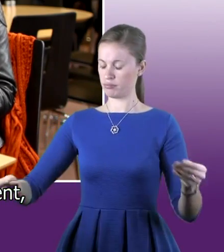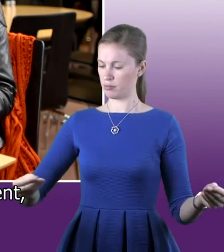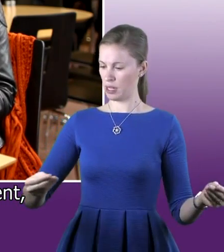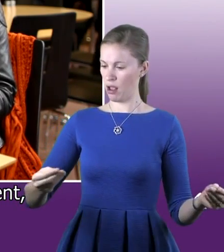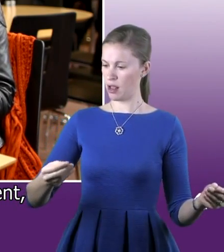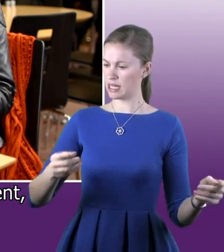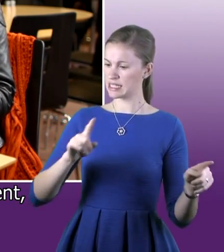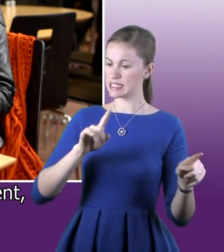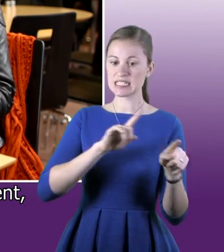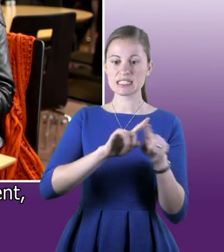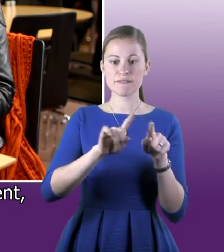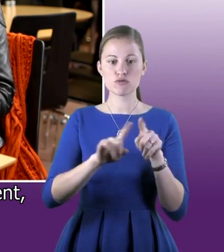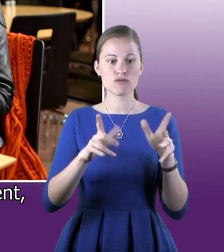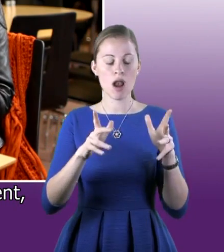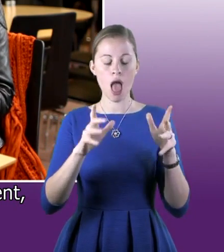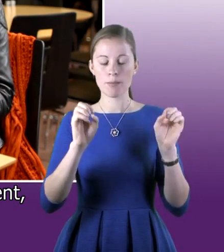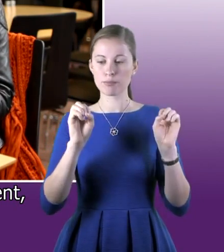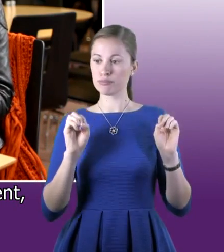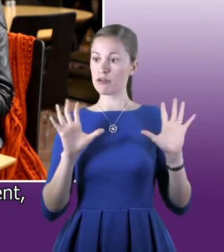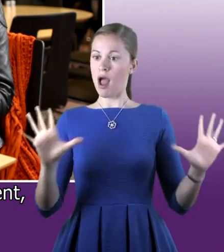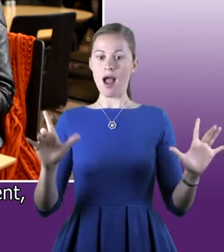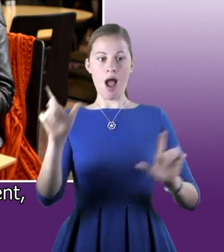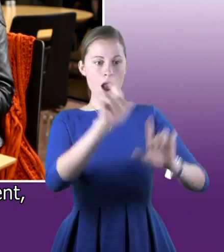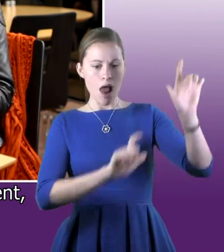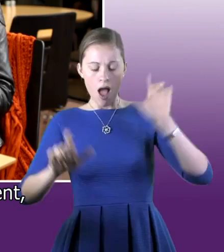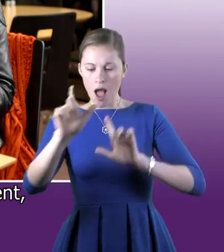bright colours and pretty